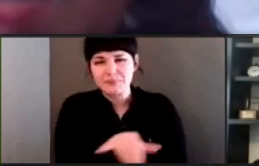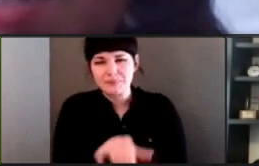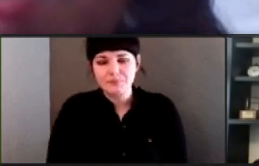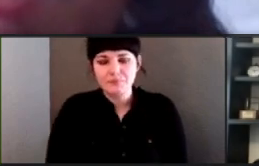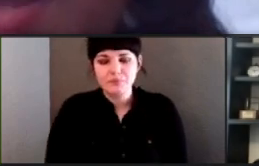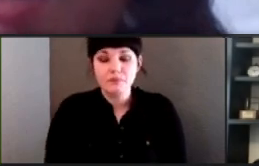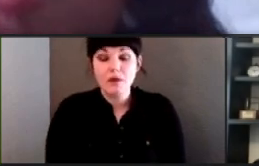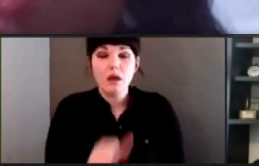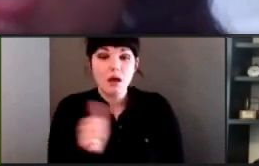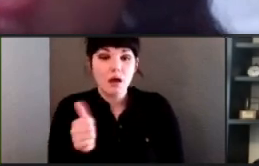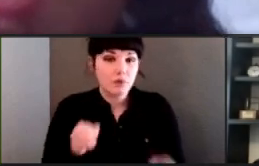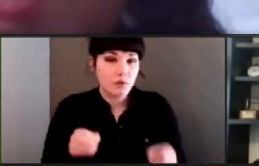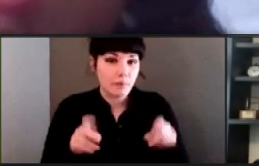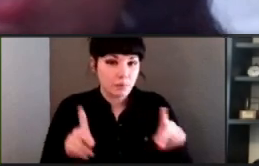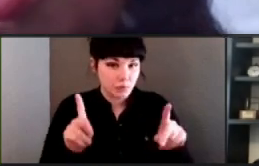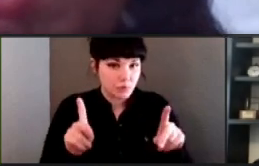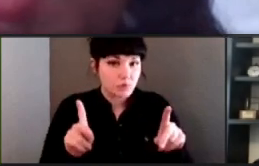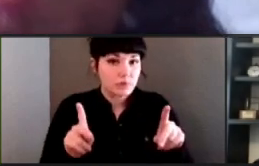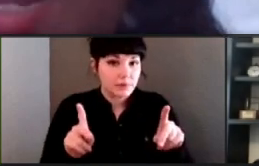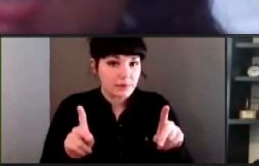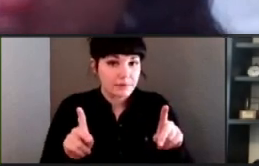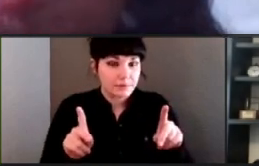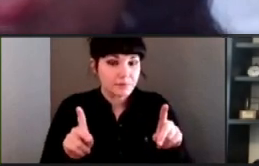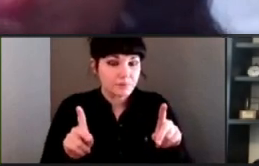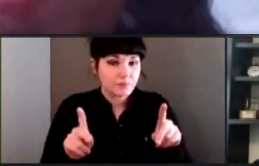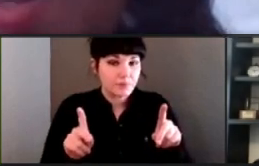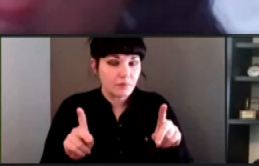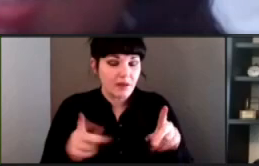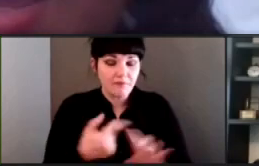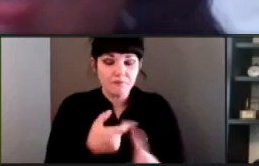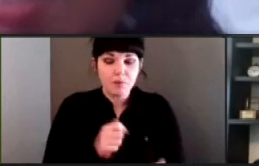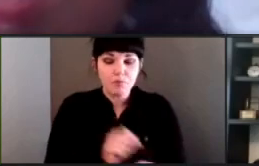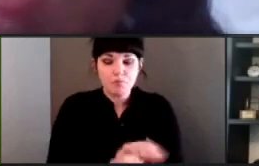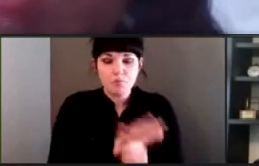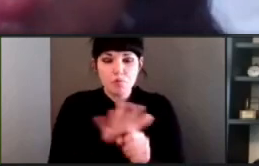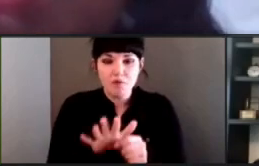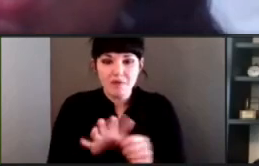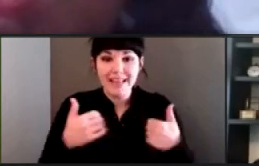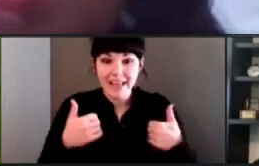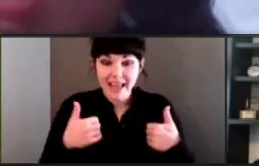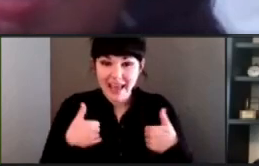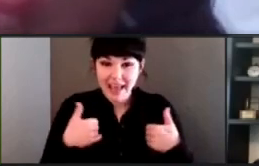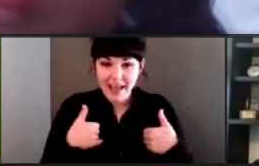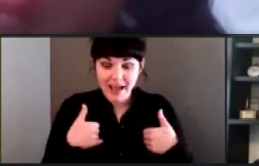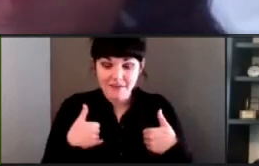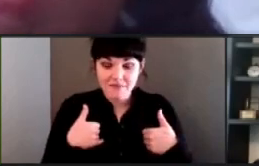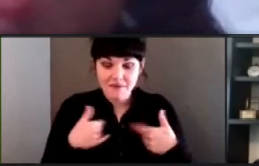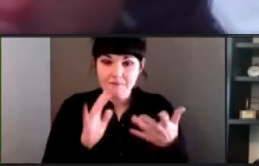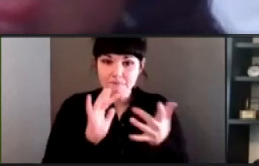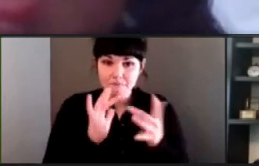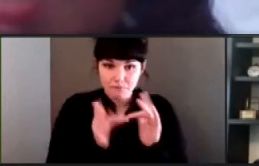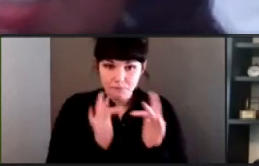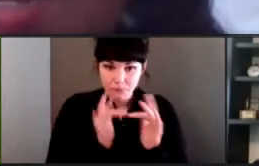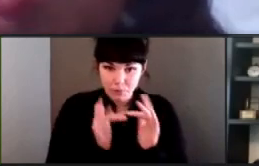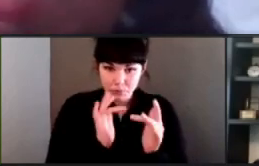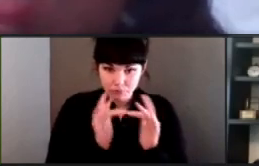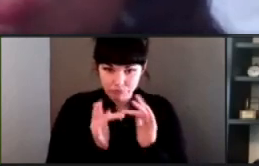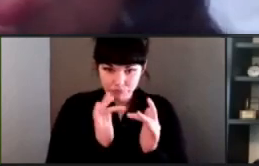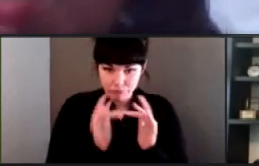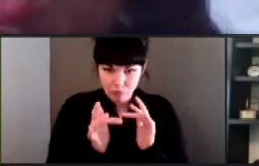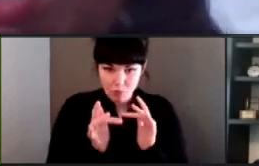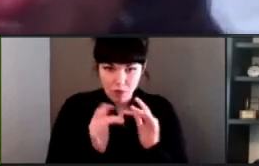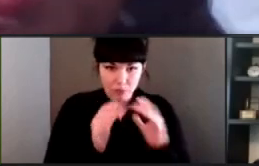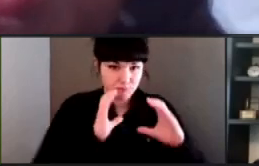that the pandemic provided was this virtual space, which provides access for students and families to engage